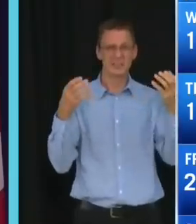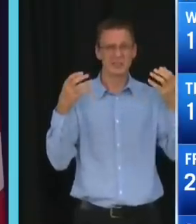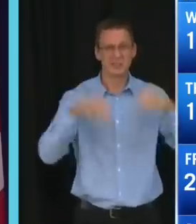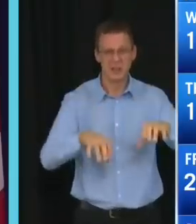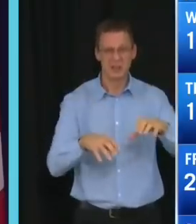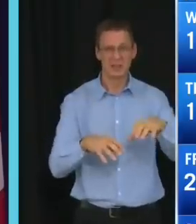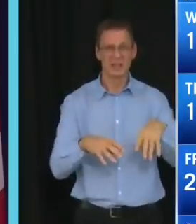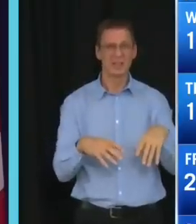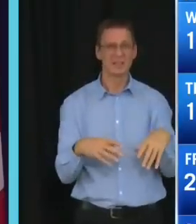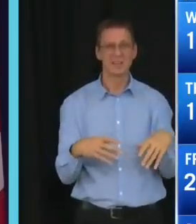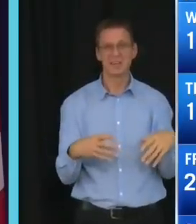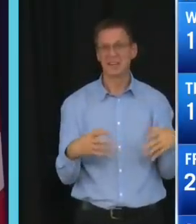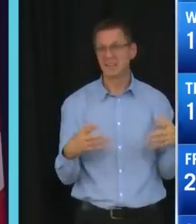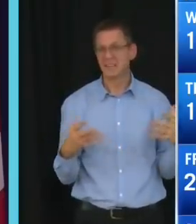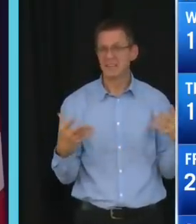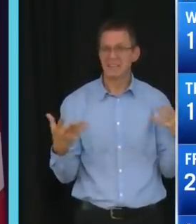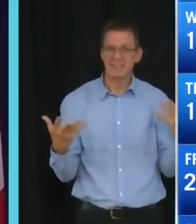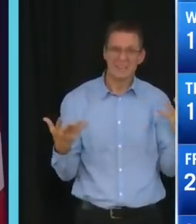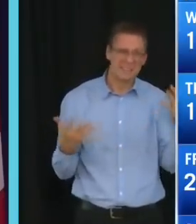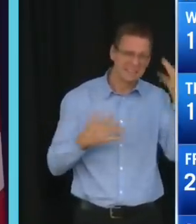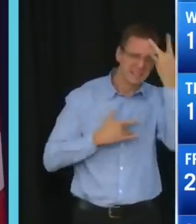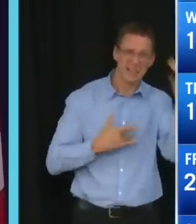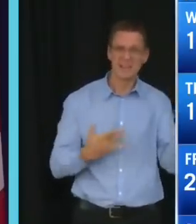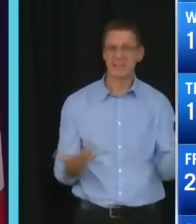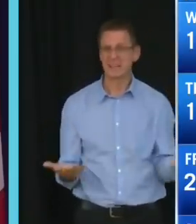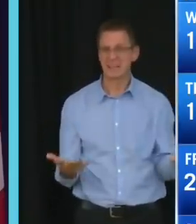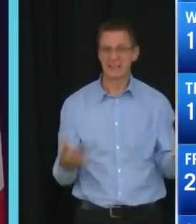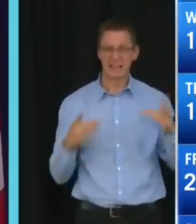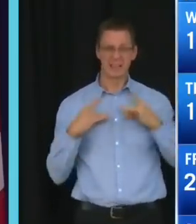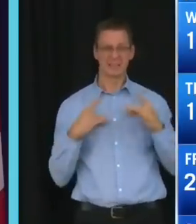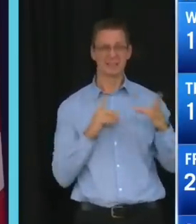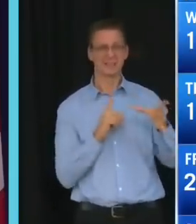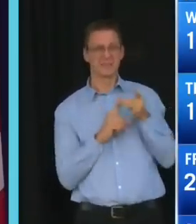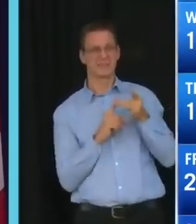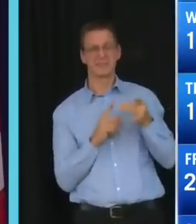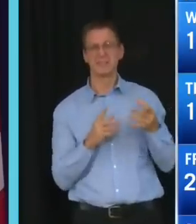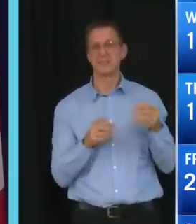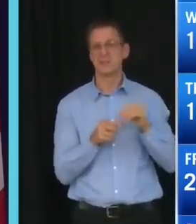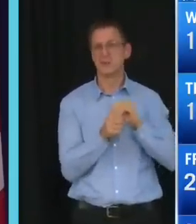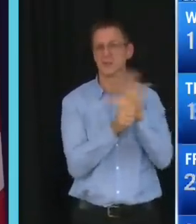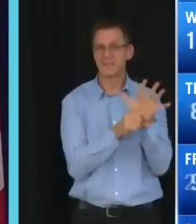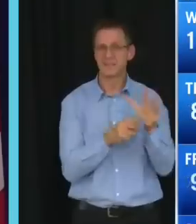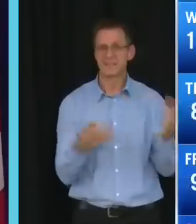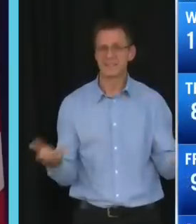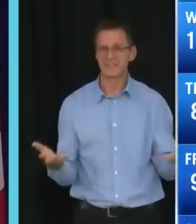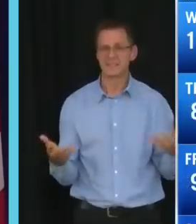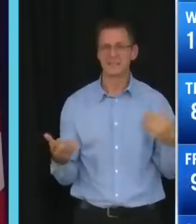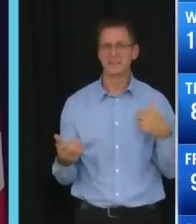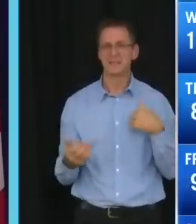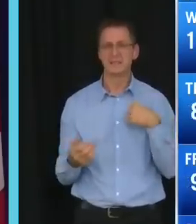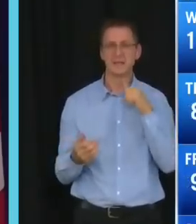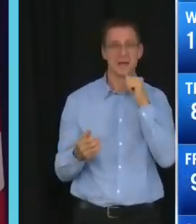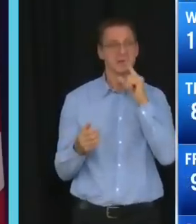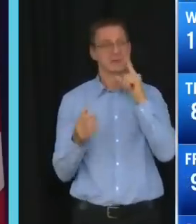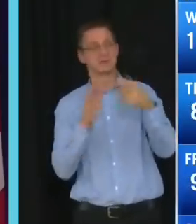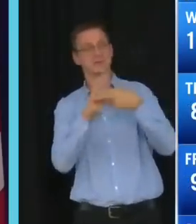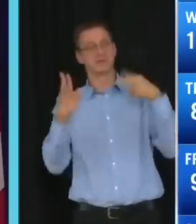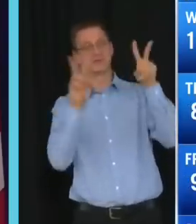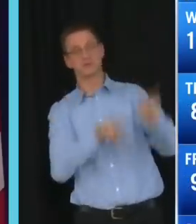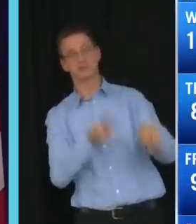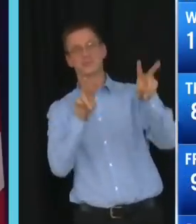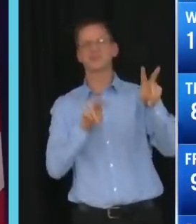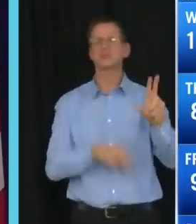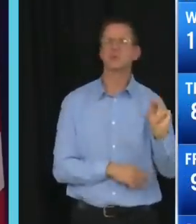vaccinated. So I do not say this, by the way, to stigmatize people, but we all need to understand